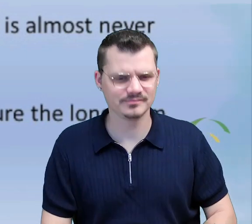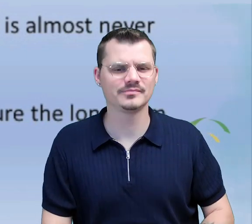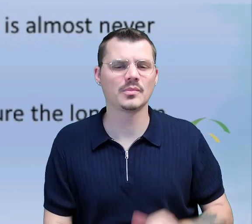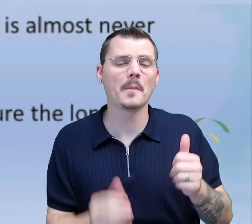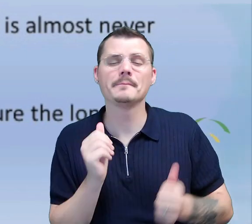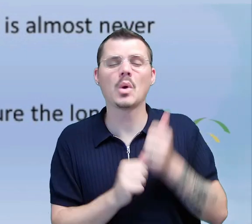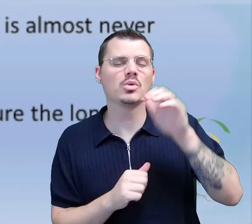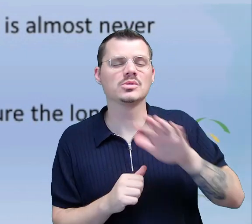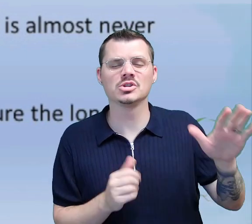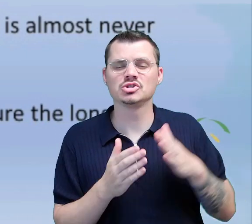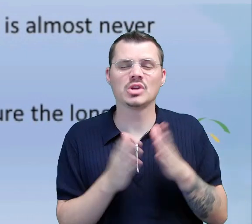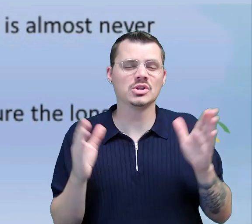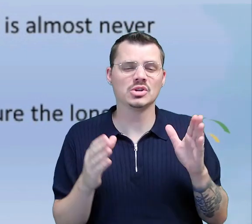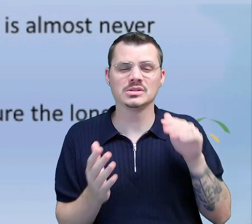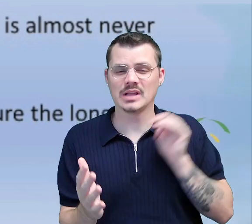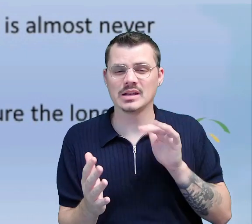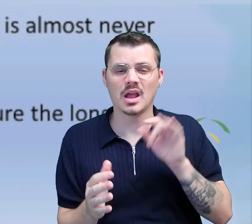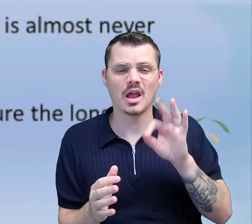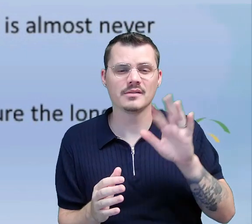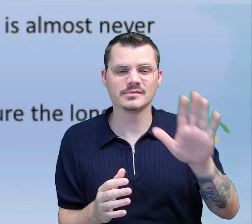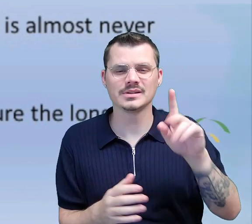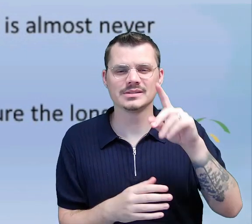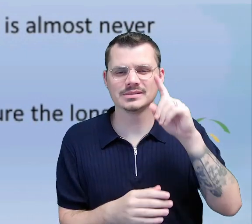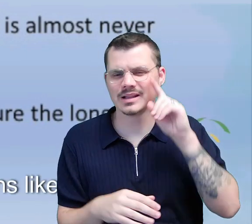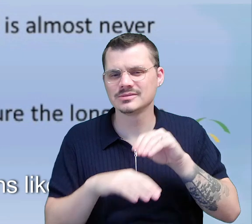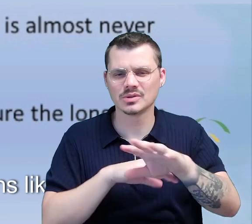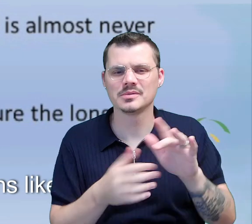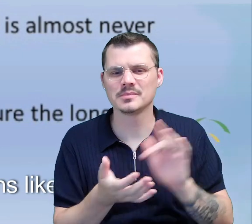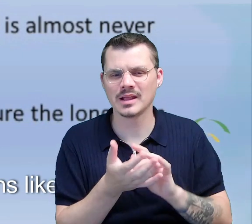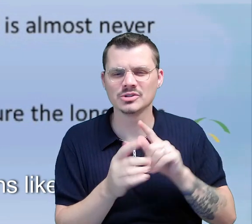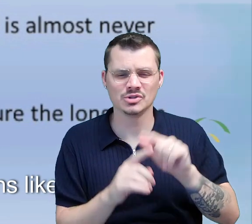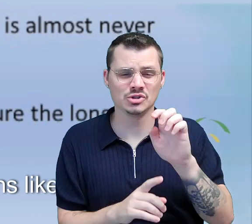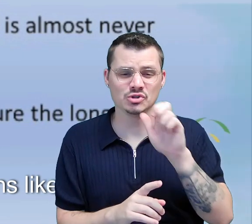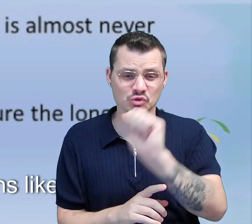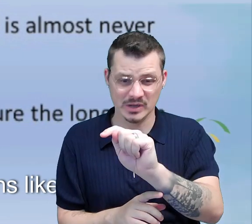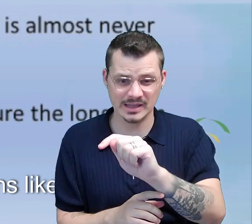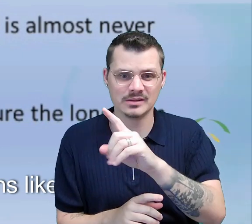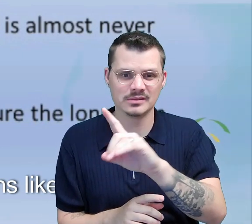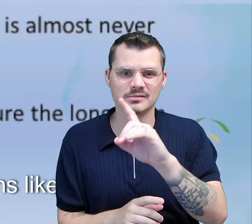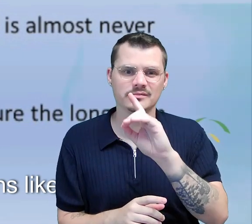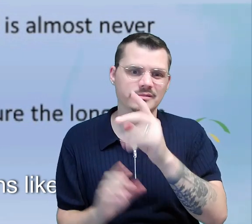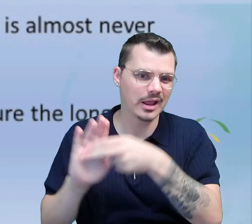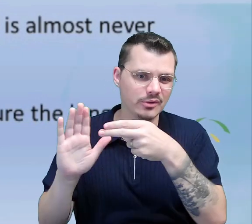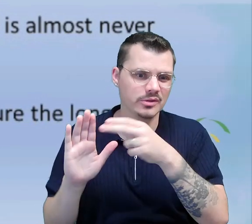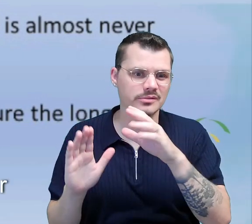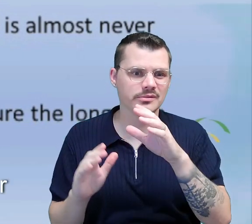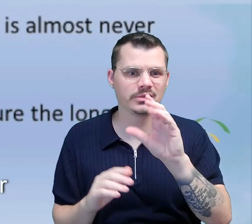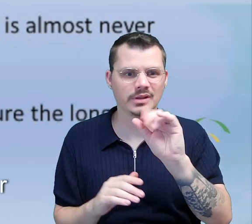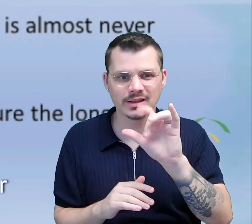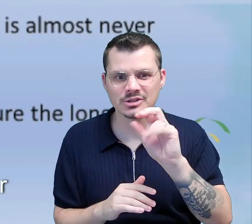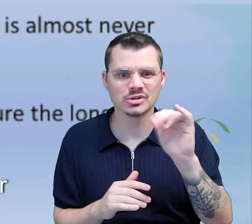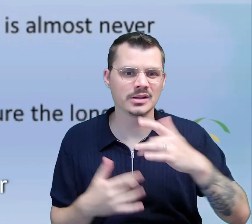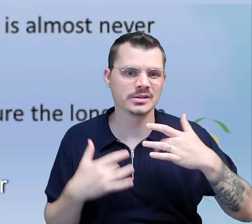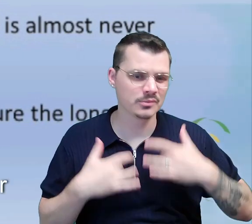Most general studies of psychotropic medicines to treat specifically diagnosed conditions like